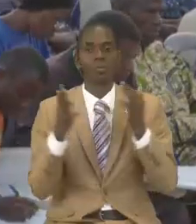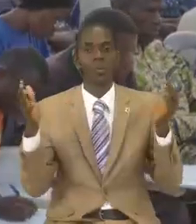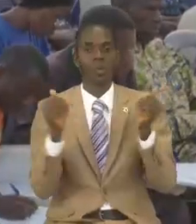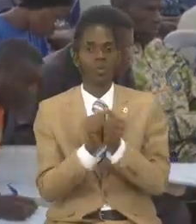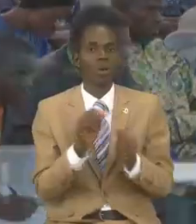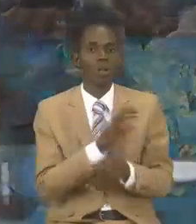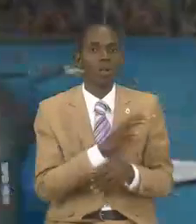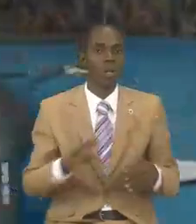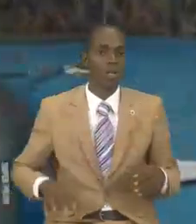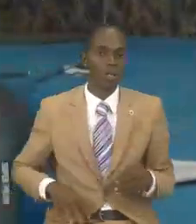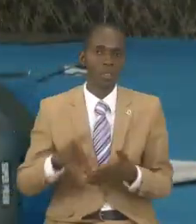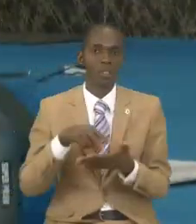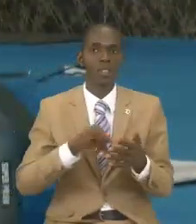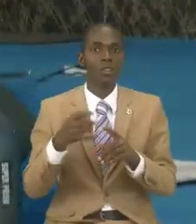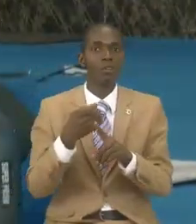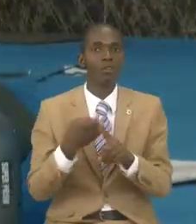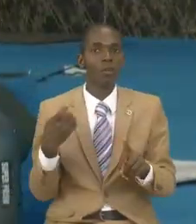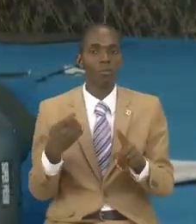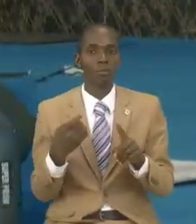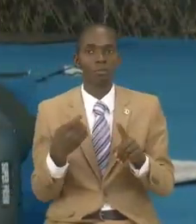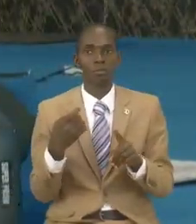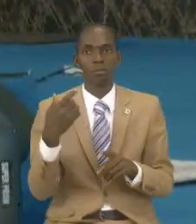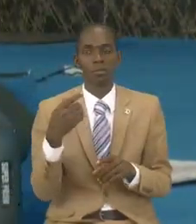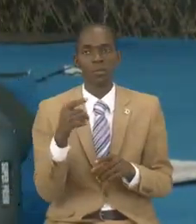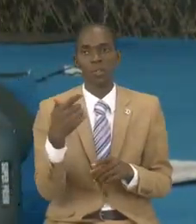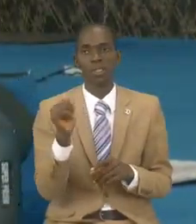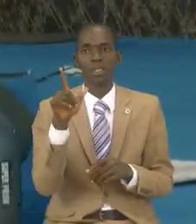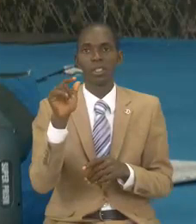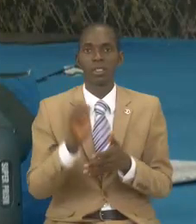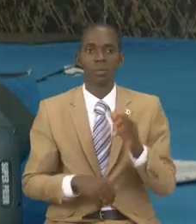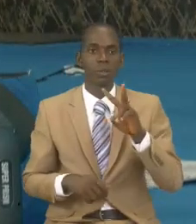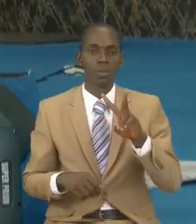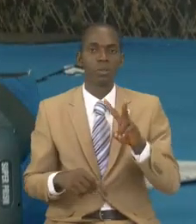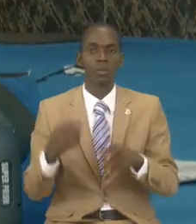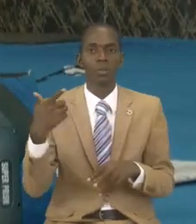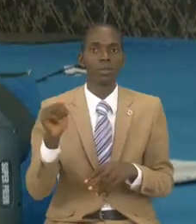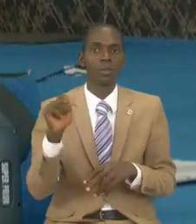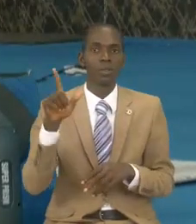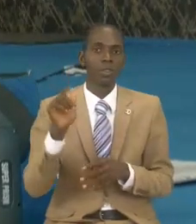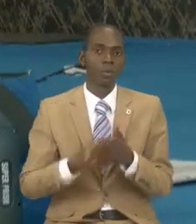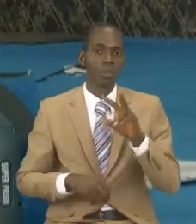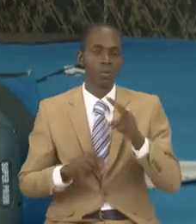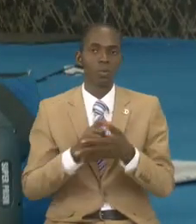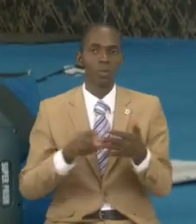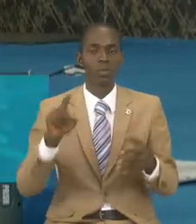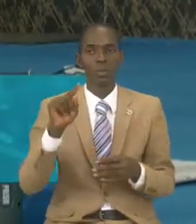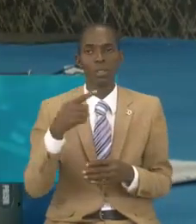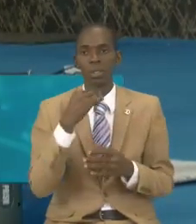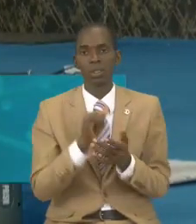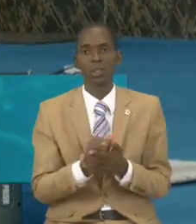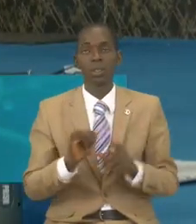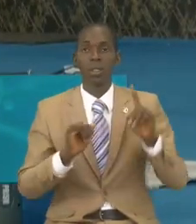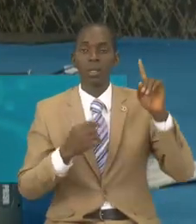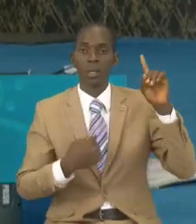I'm reading from Galatians chapter 2, reading from verse 20. Galatians chapter 2, verse 20. I am crucified